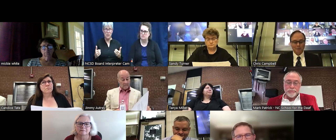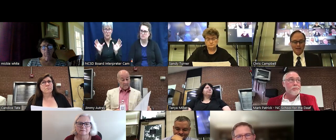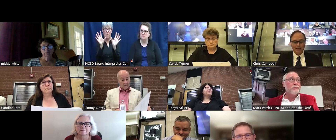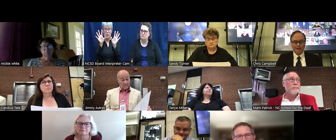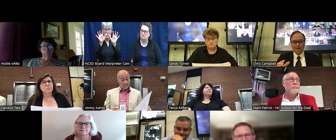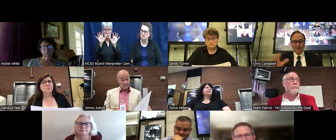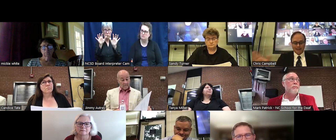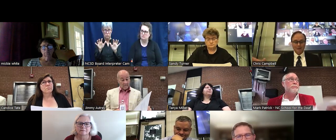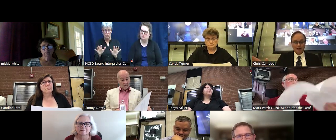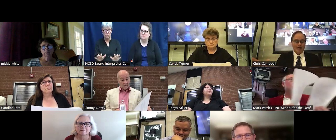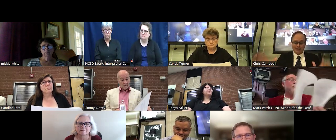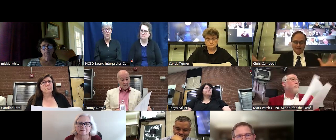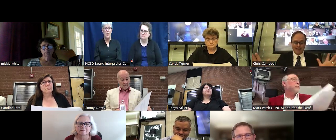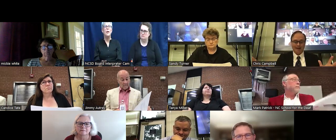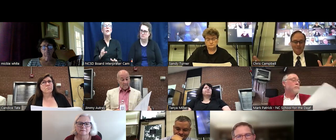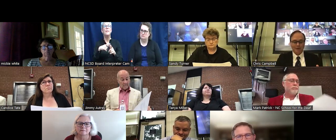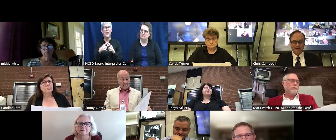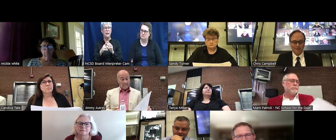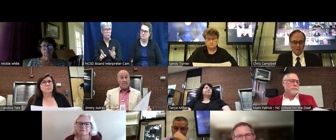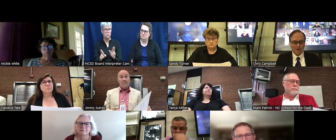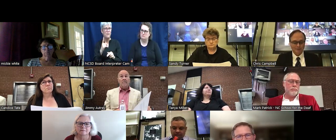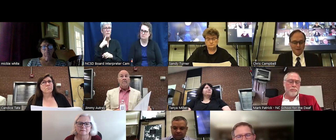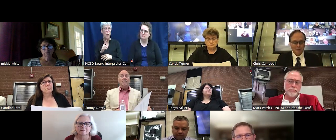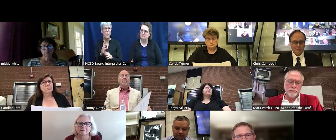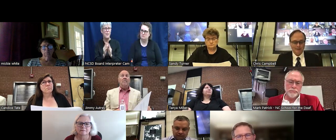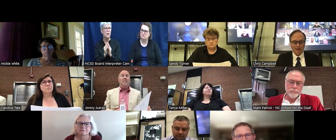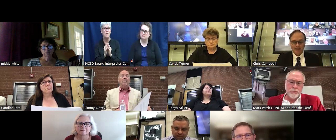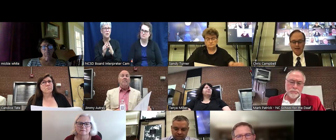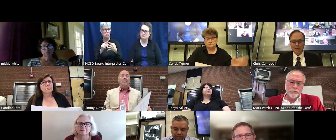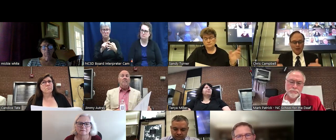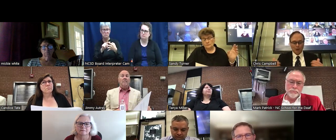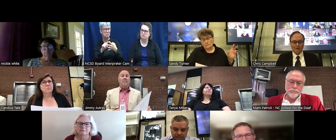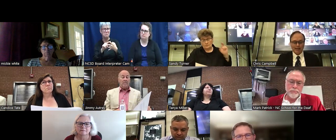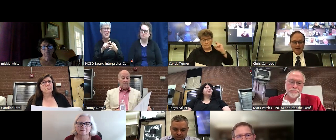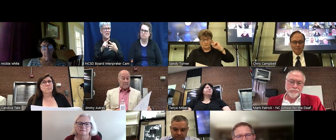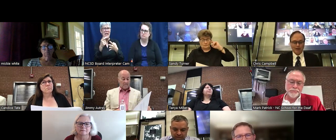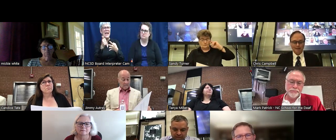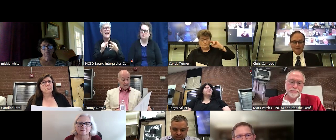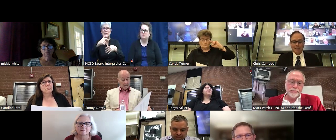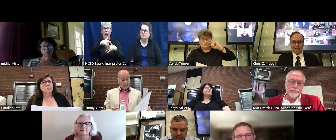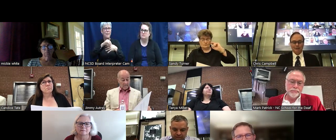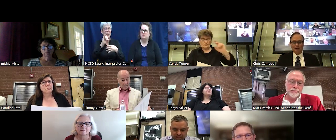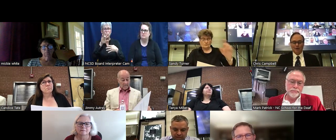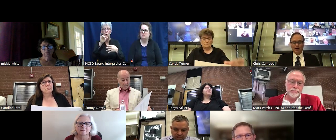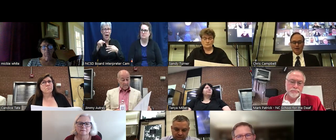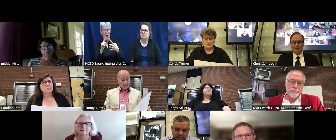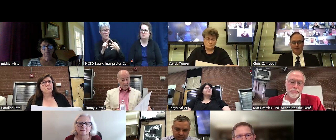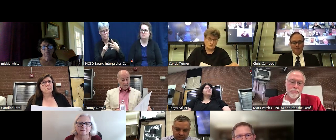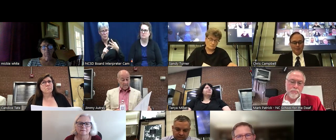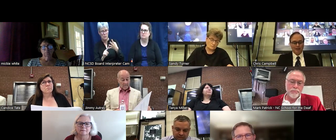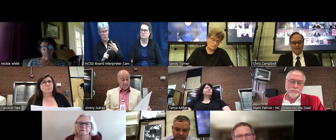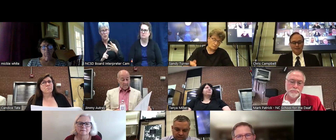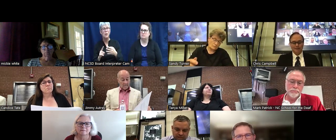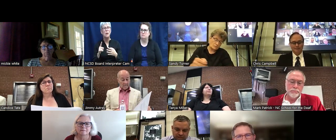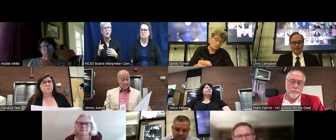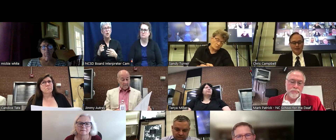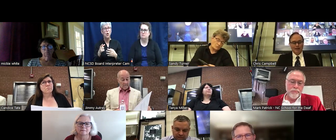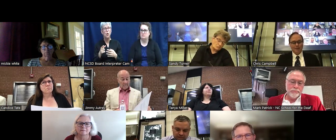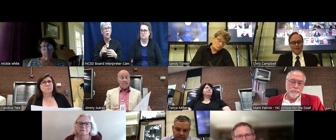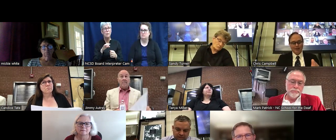possible meeting in July. It doesn't have to be the first week of July, but in July. You would take policy action on recommended